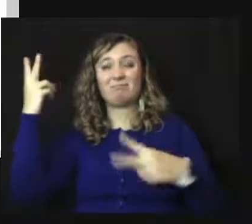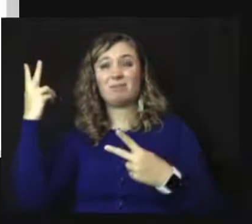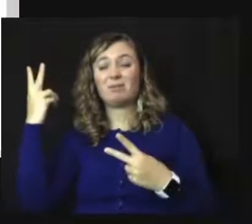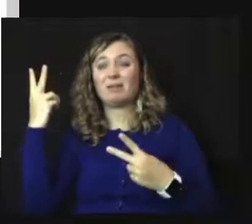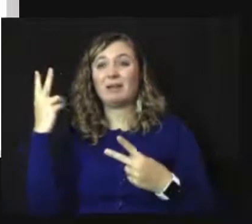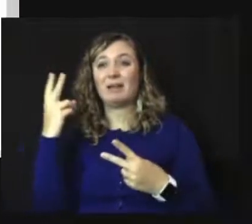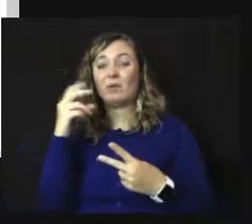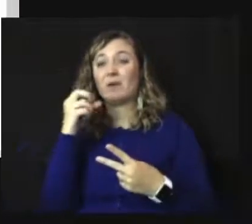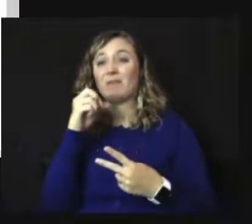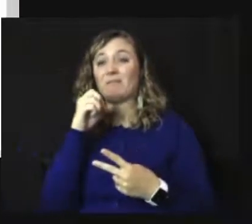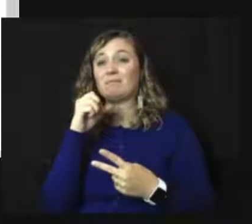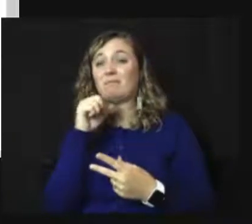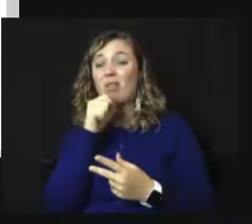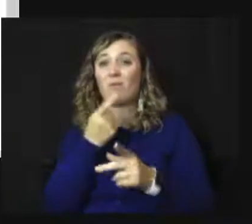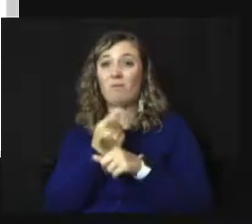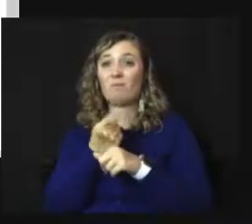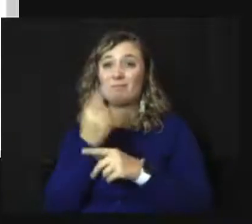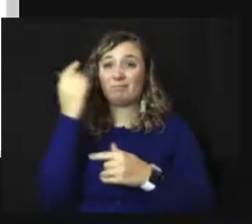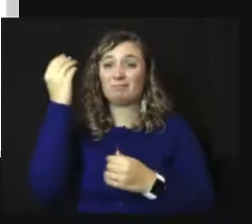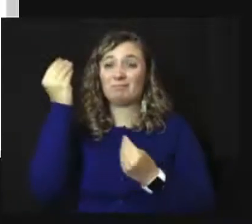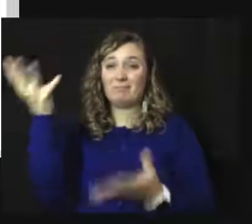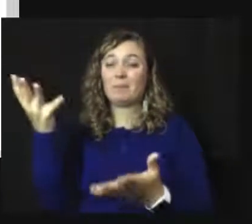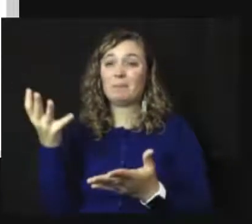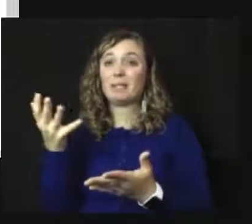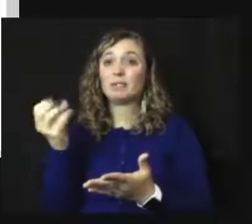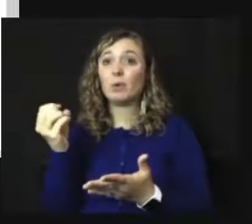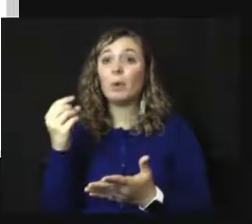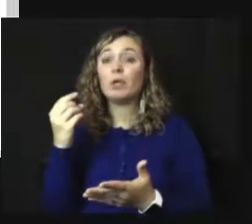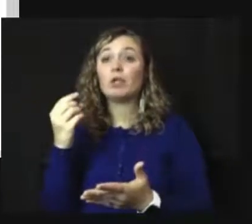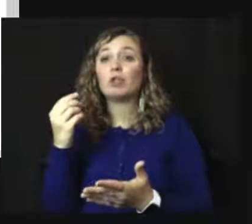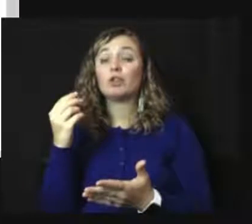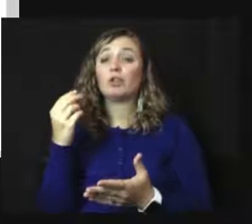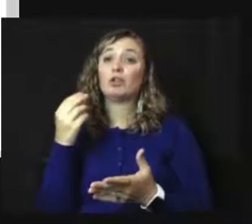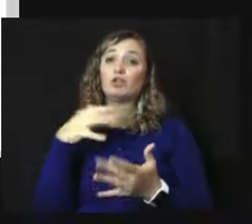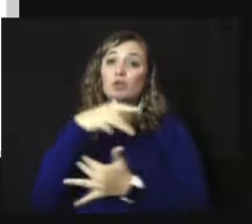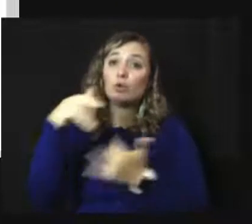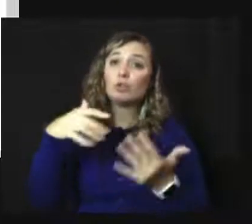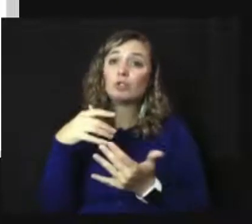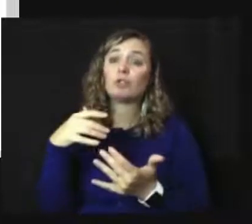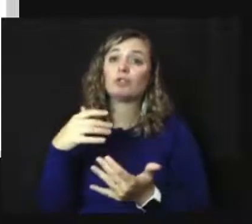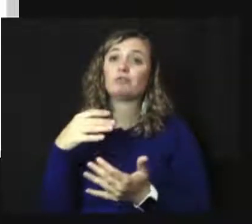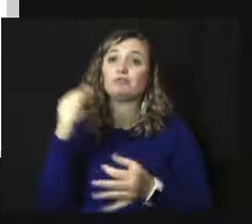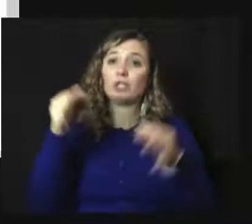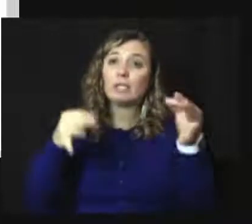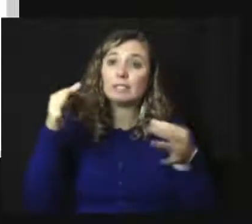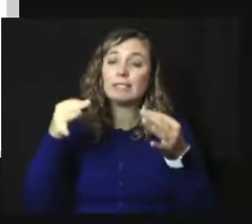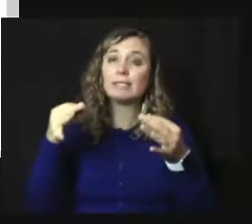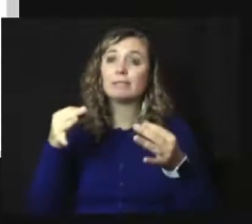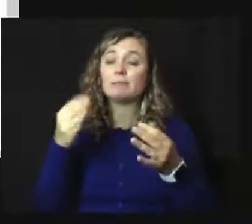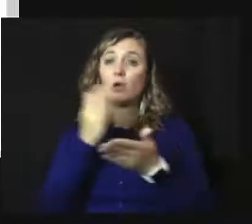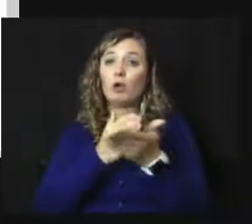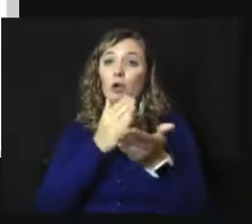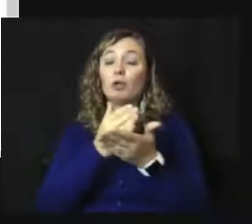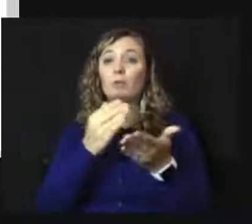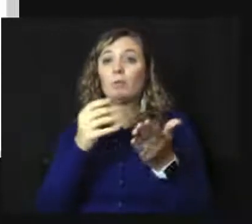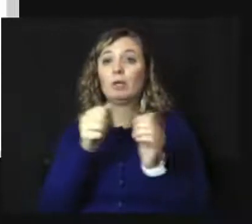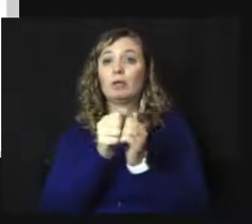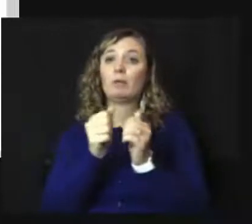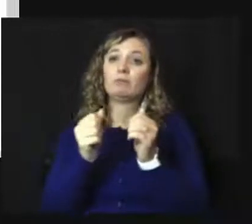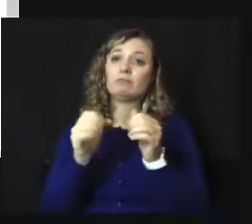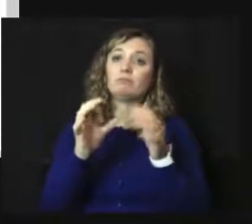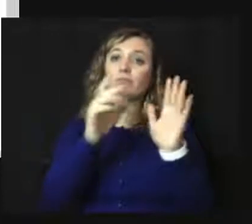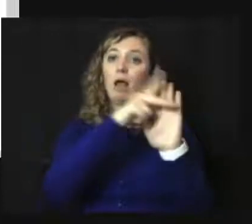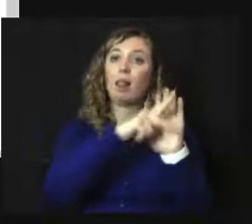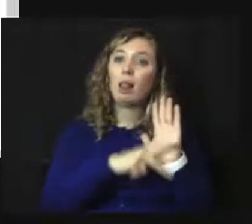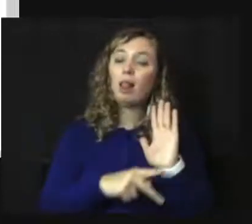coming from the social justice aspect, and even sort of thinking about the policy aspect of, if it's become more